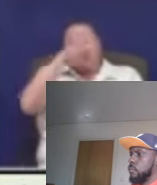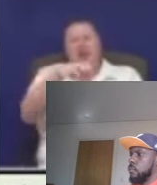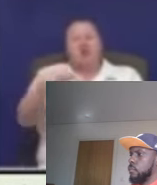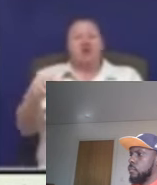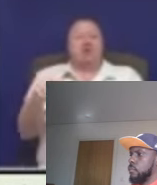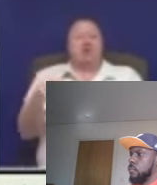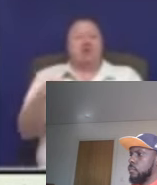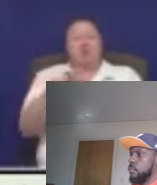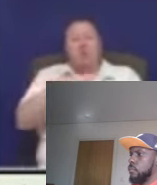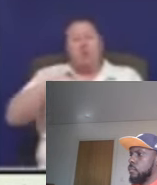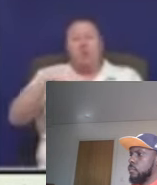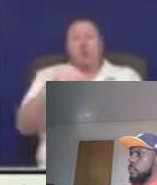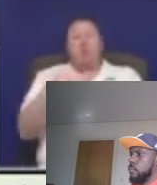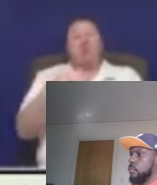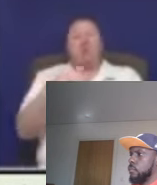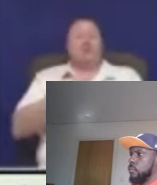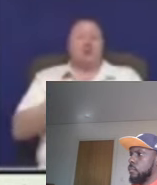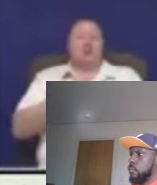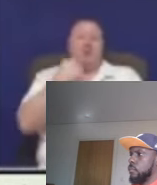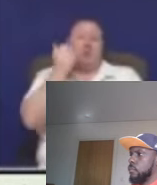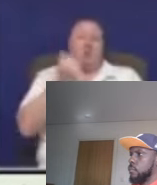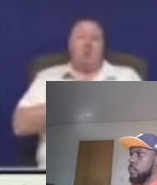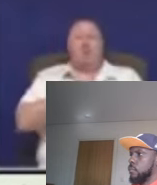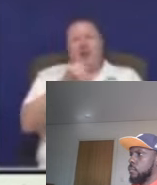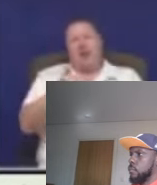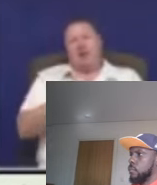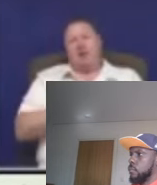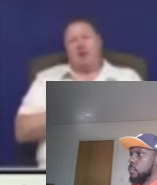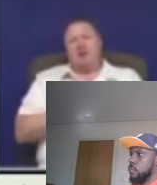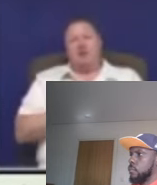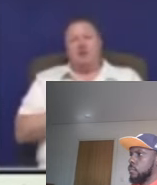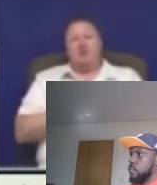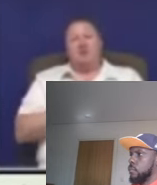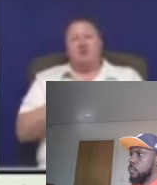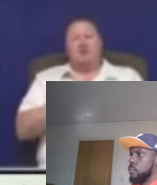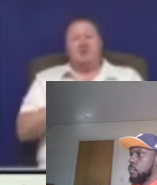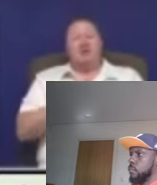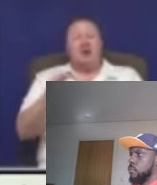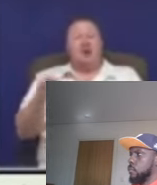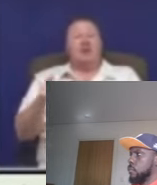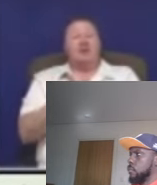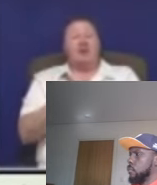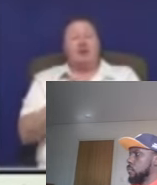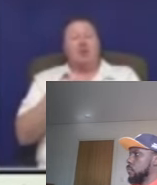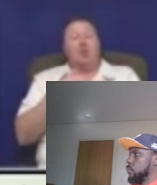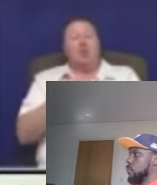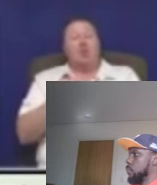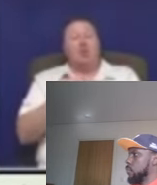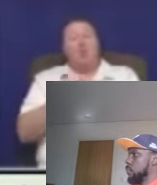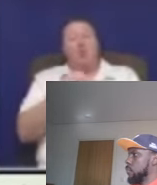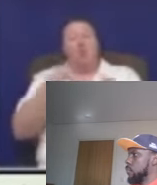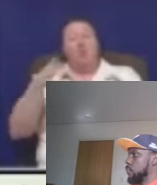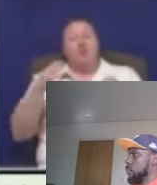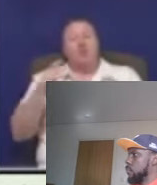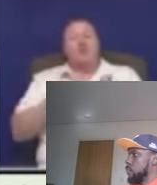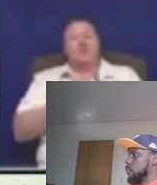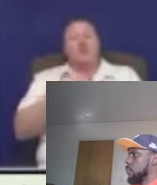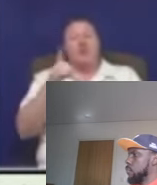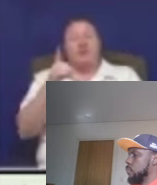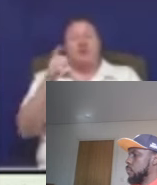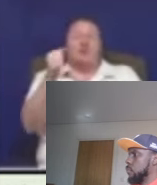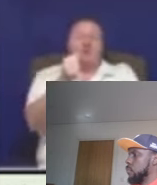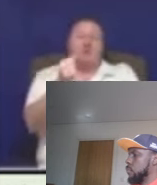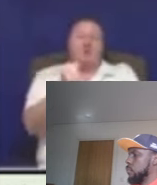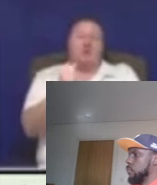restore the dignity that they seek. Beyond this, these delays have hampered the growth and development of our nation's